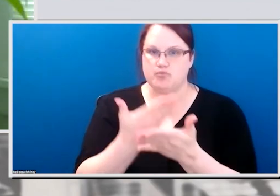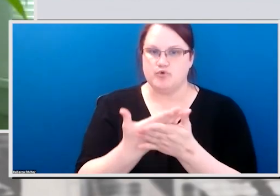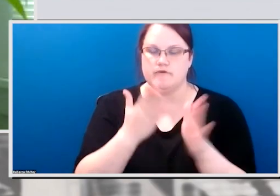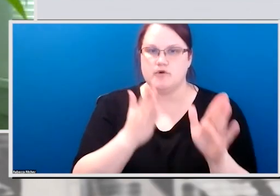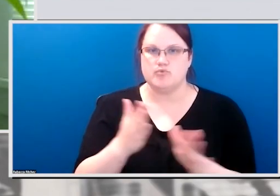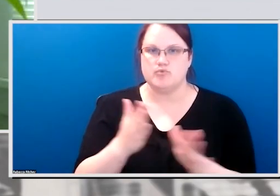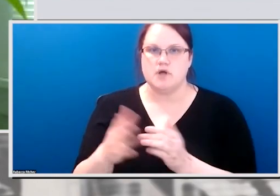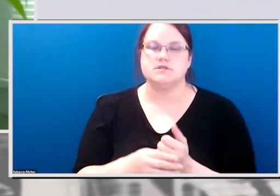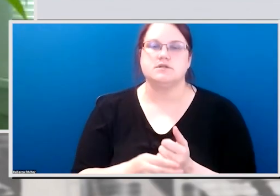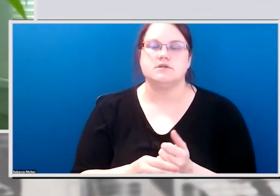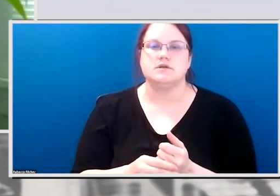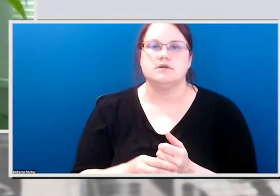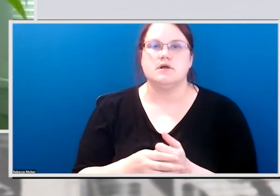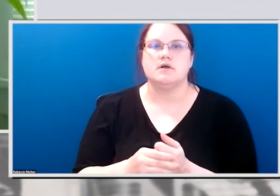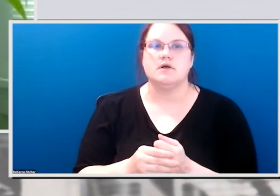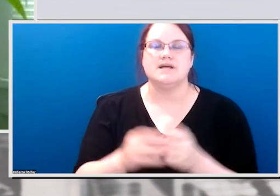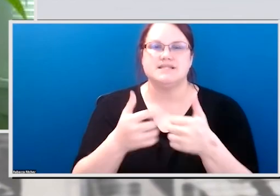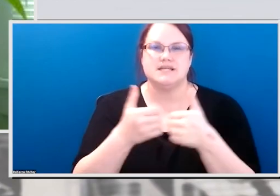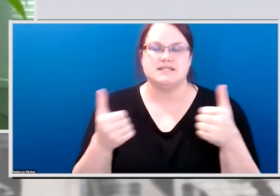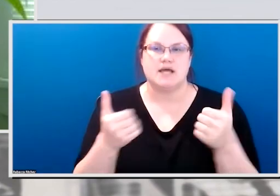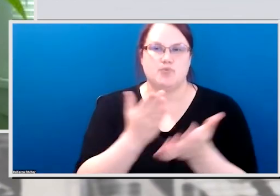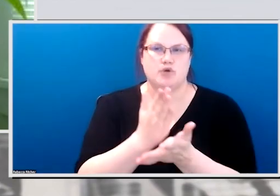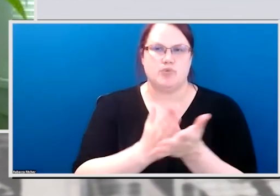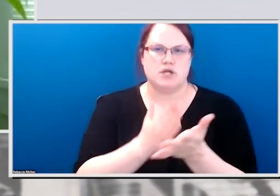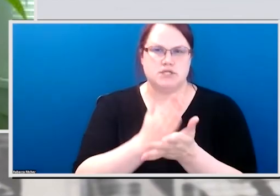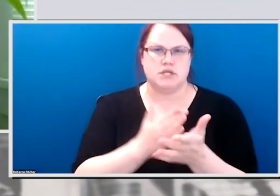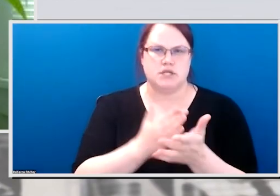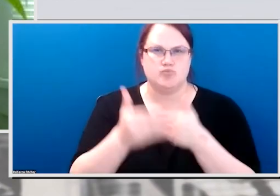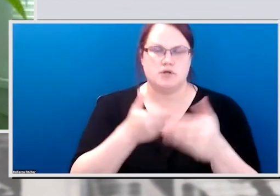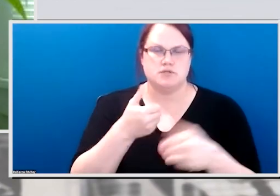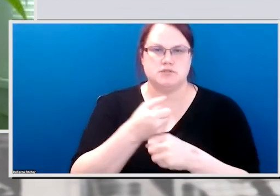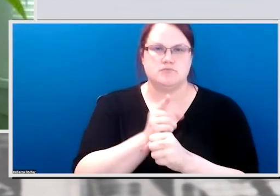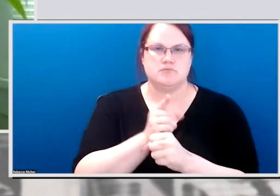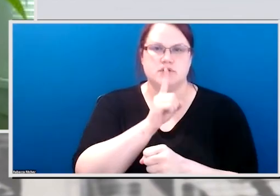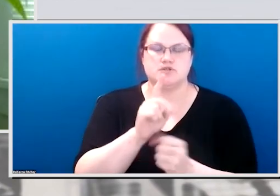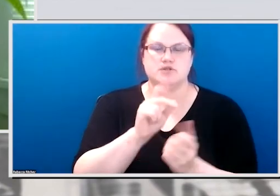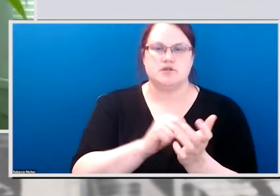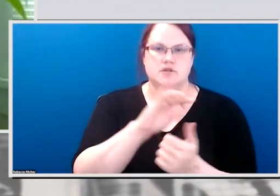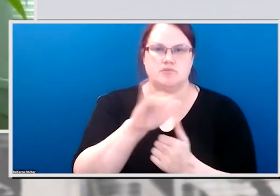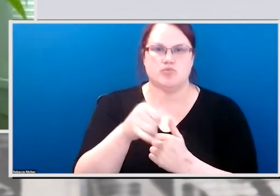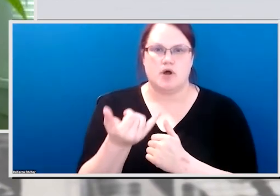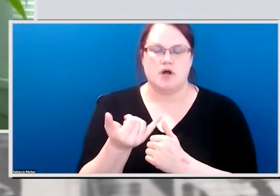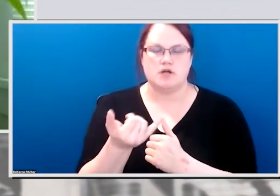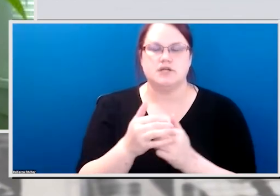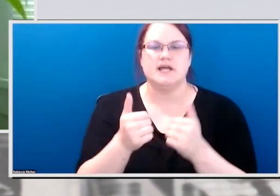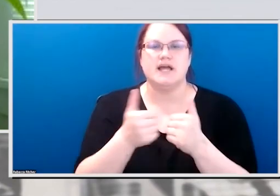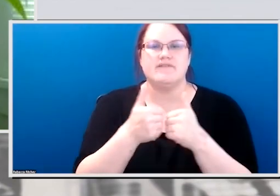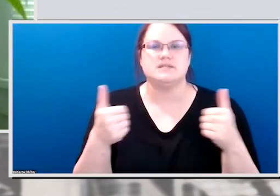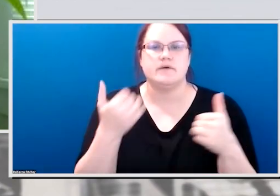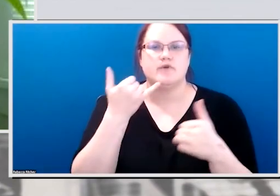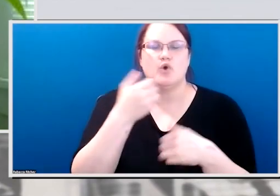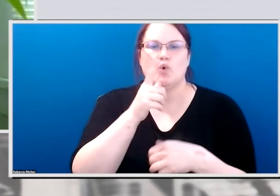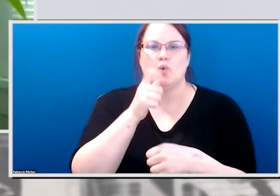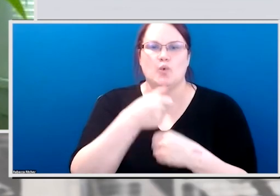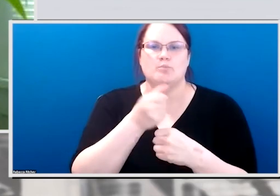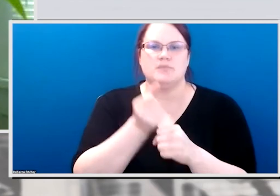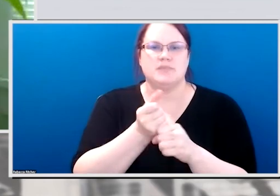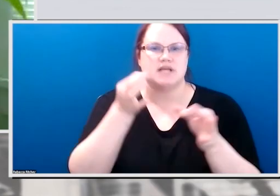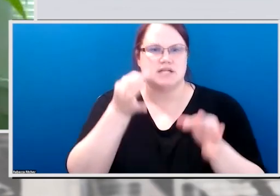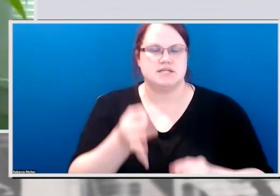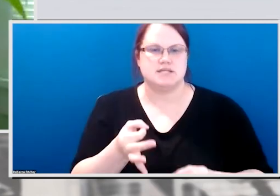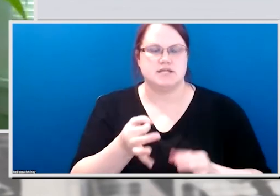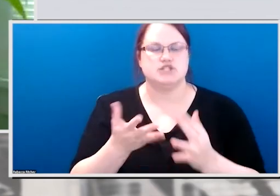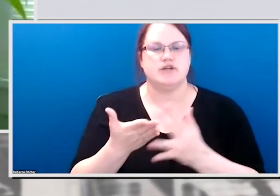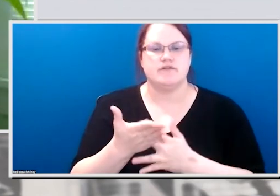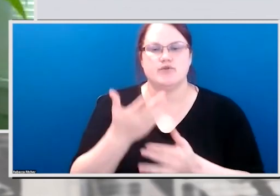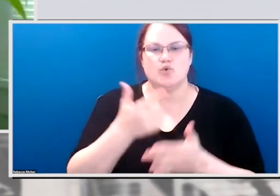budgets perpetually? Or is it a separate budgeting process to ensure the project exists perpetually? If it is separate, who makes that sort of decision, through